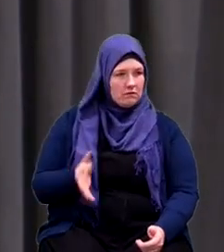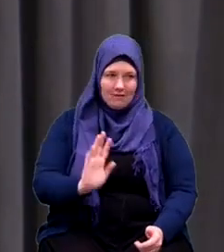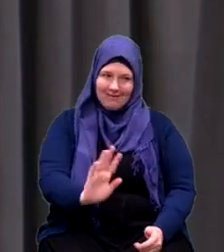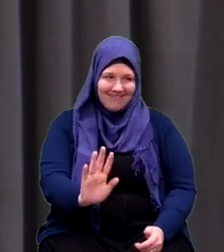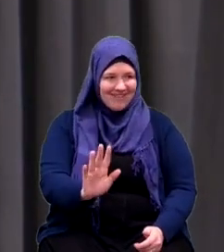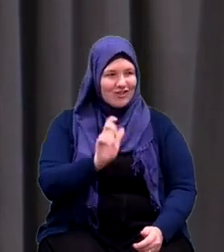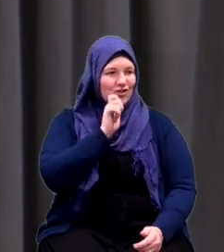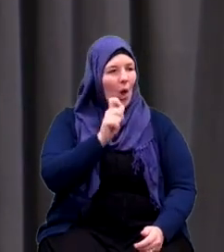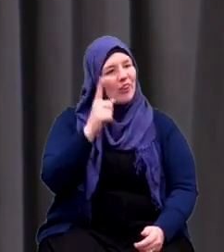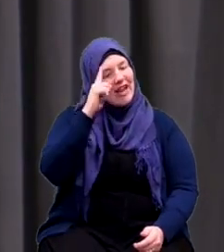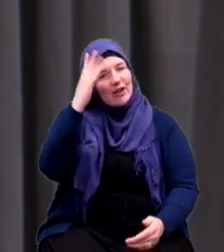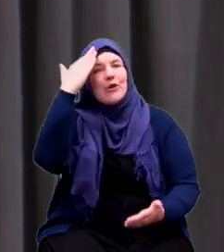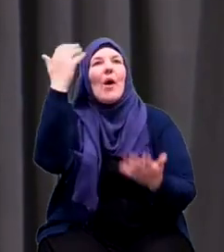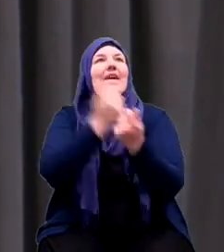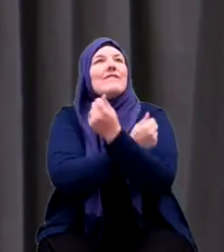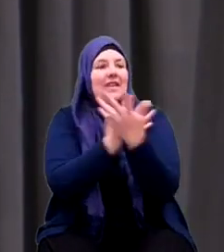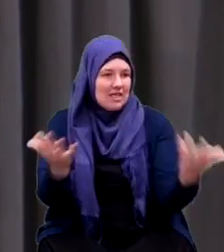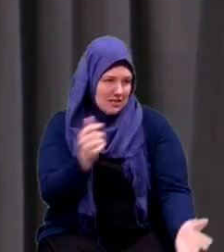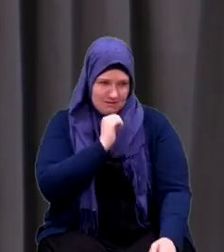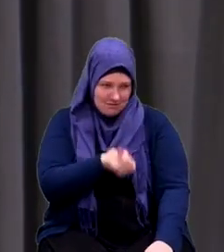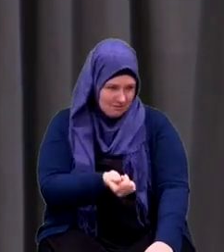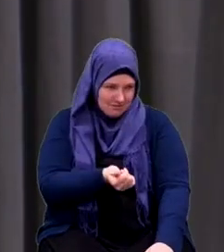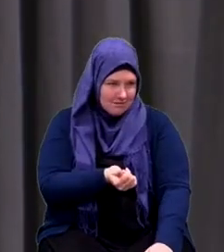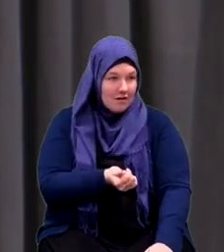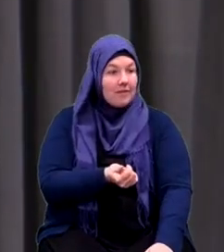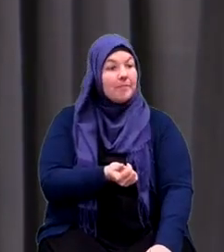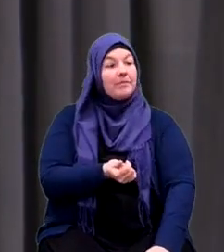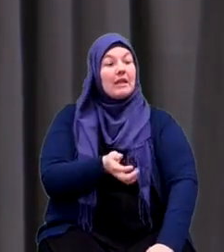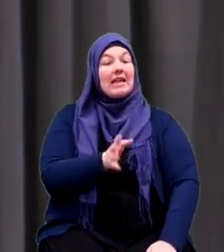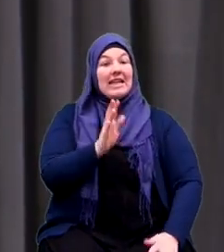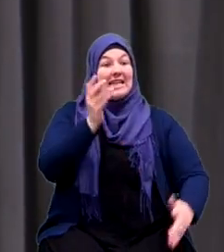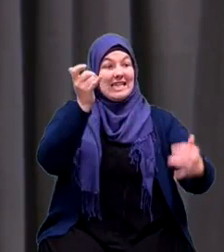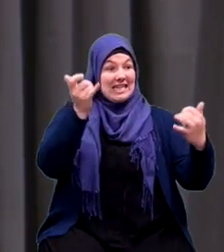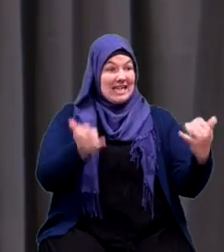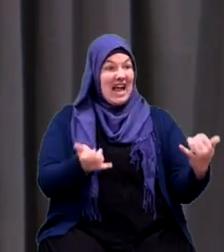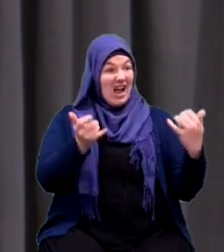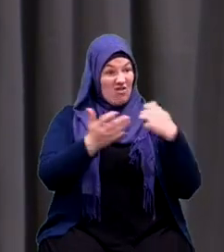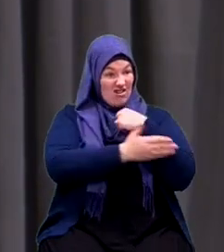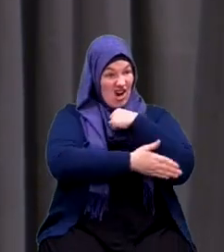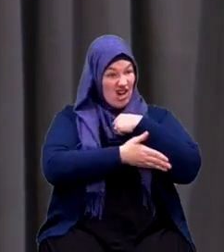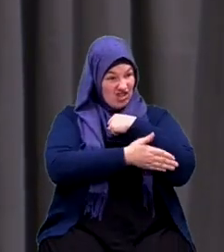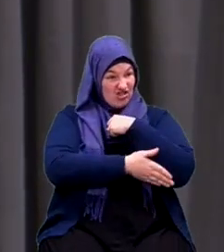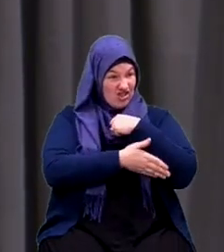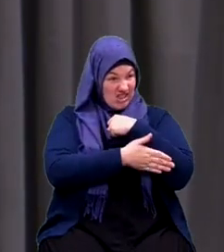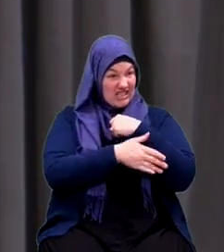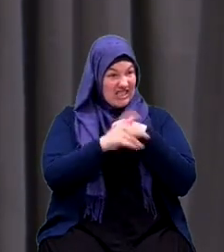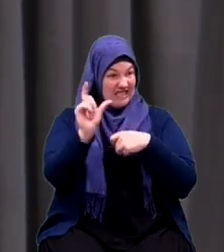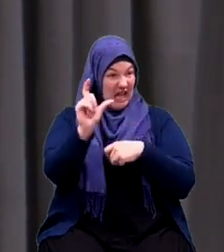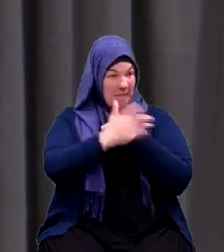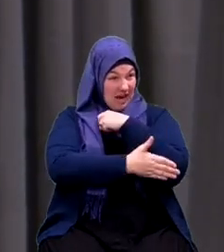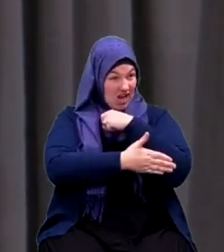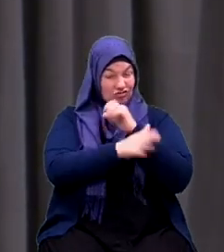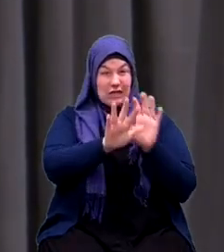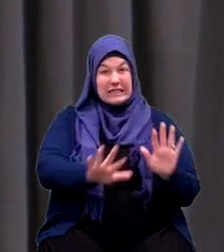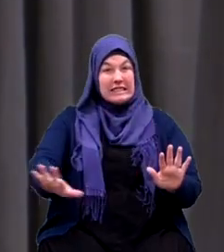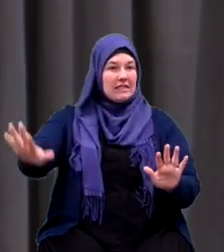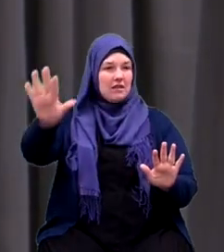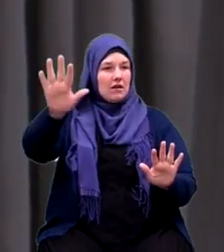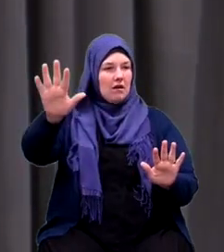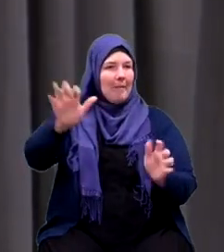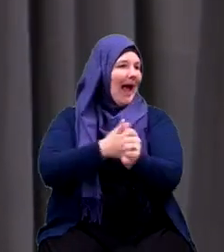unfortunately, is now currently at the tail of all nations, trailing behind